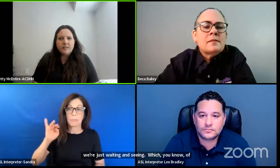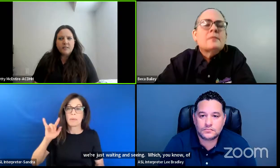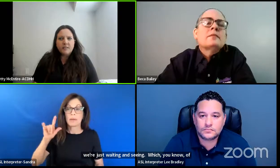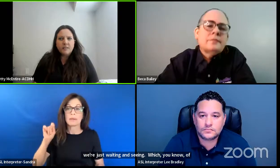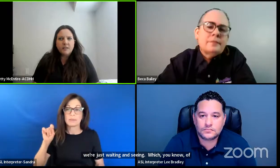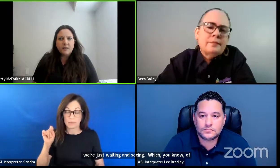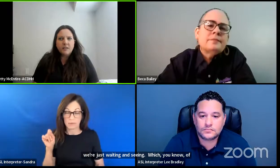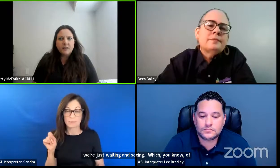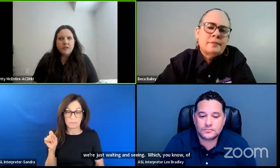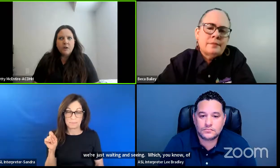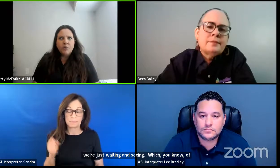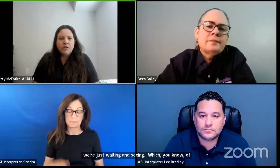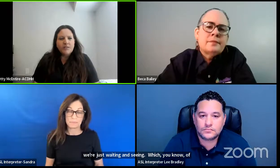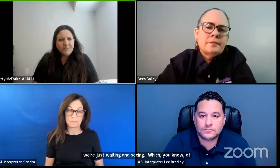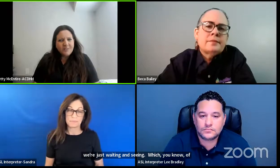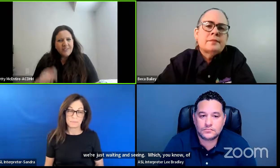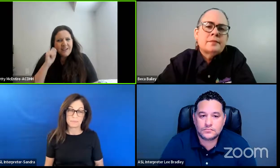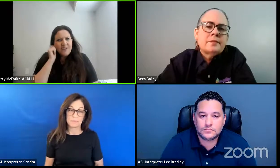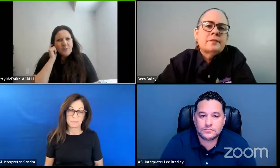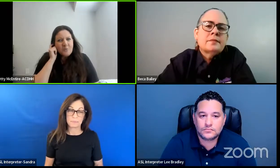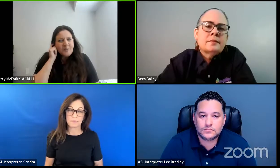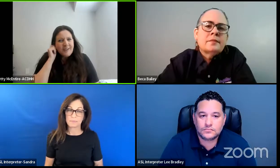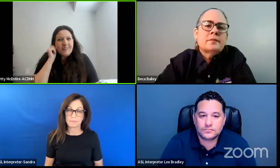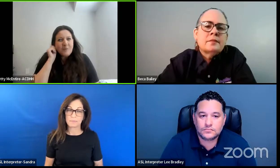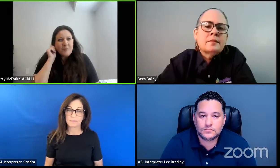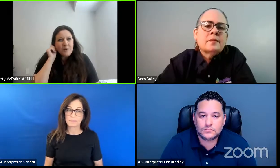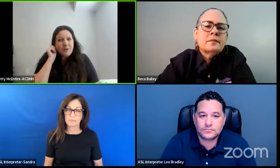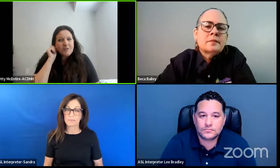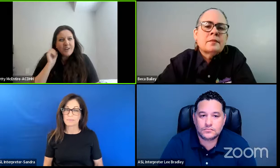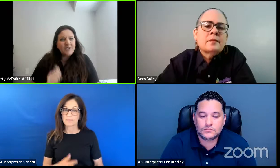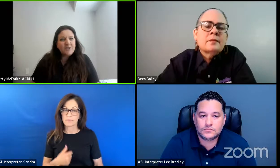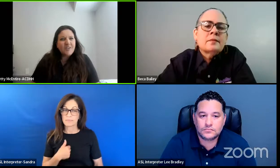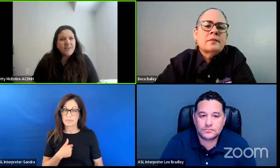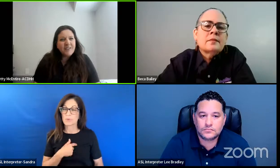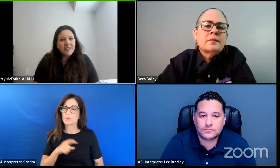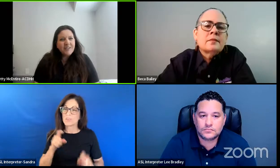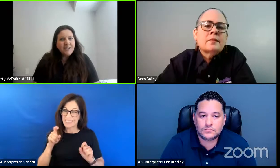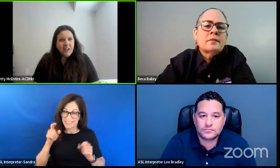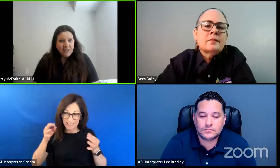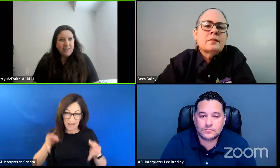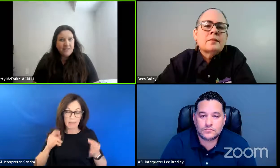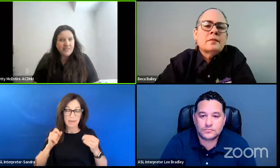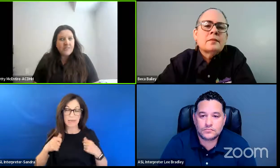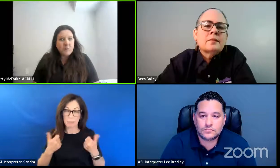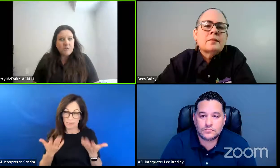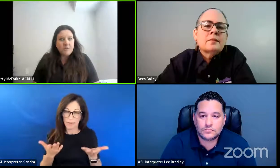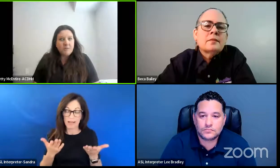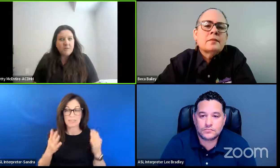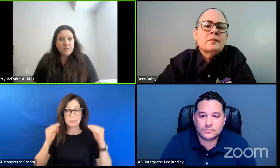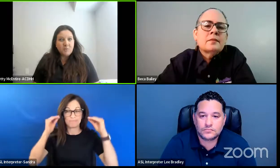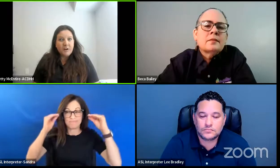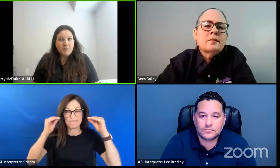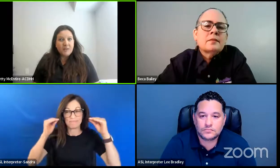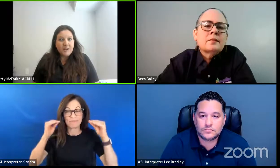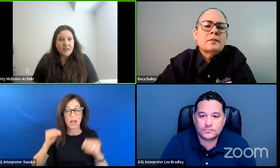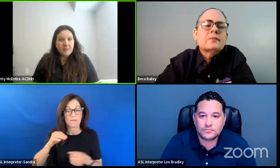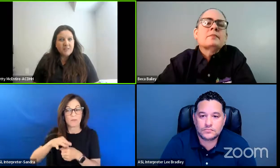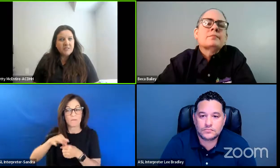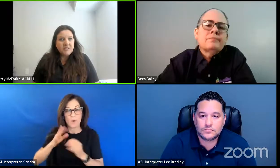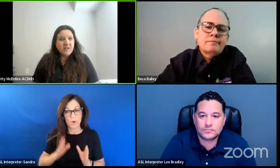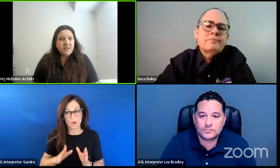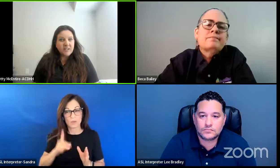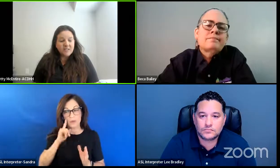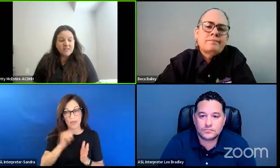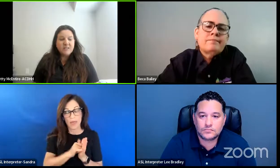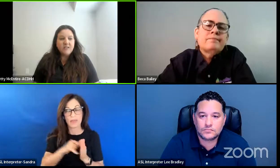that we're definitely going to have to provide some voter education on. I think this summer, before the primary